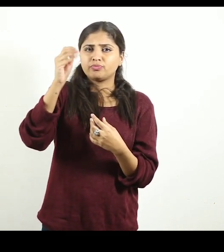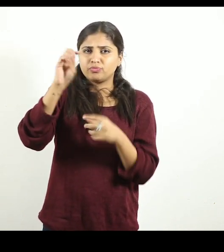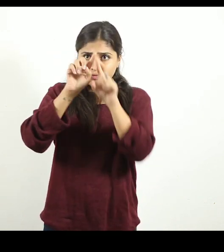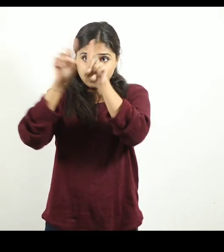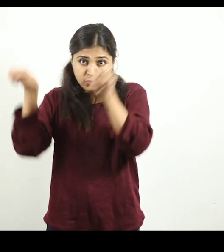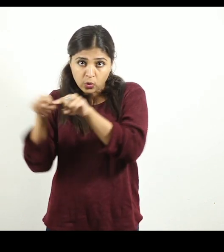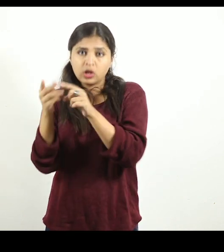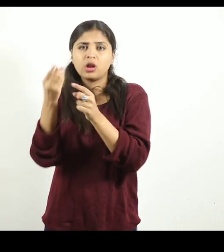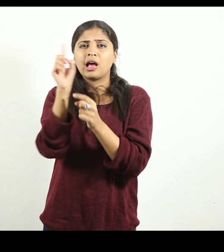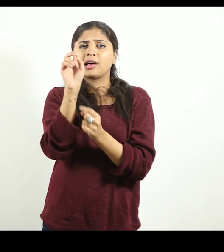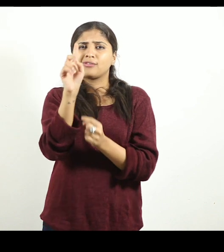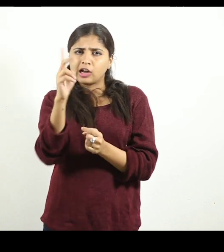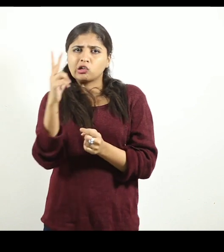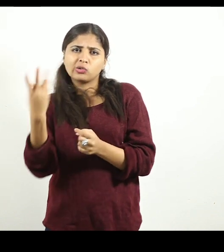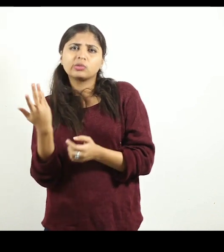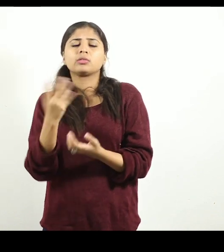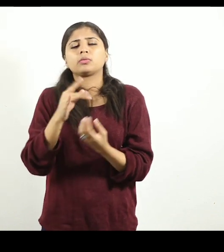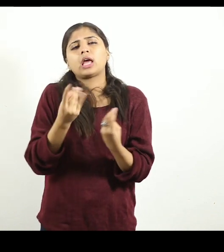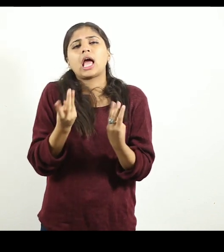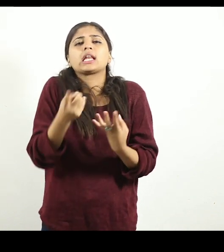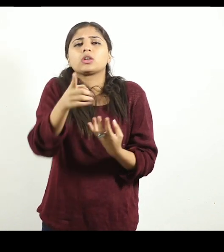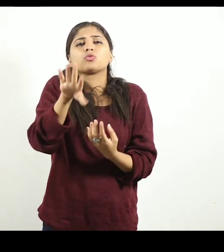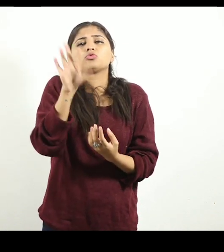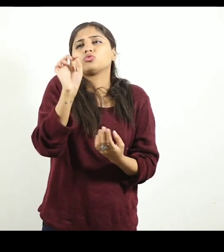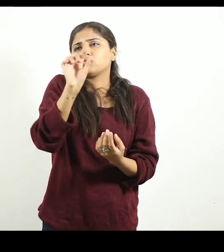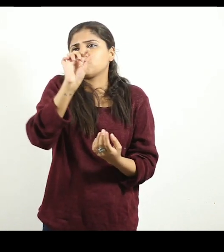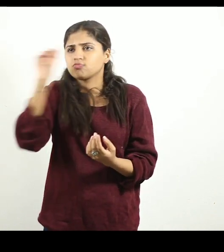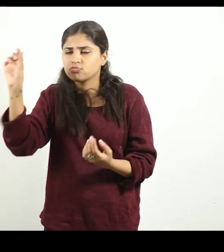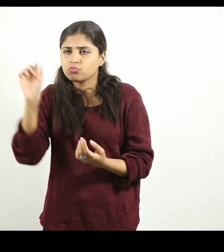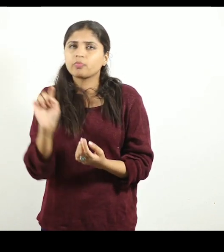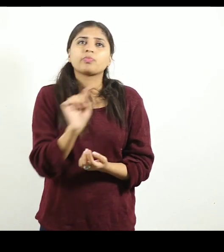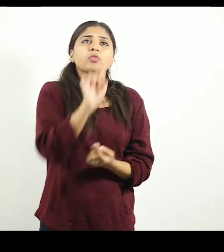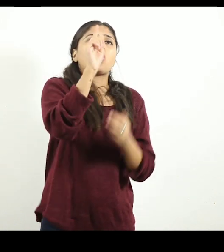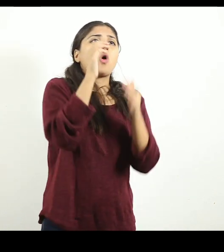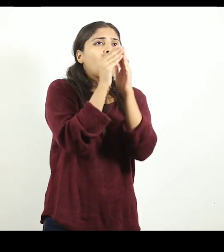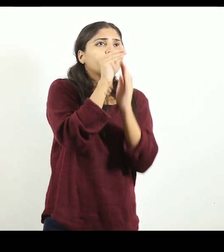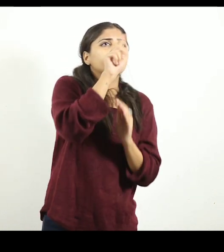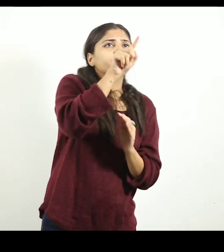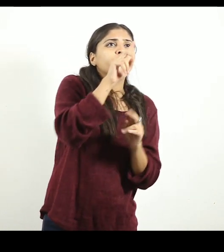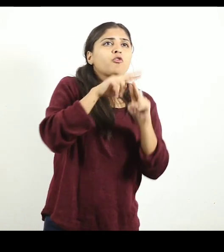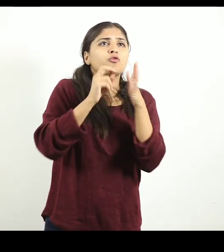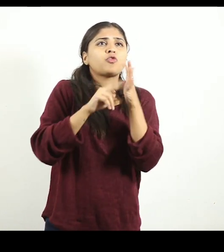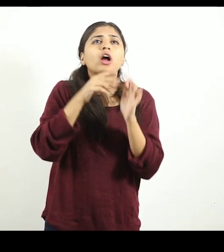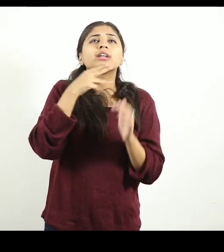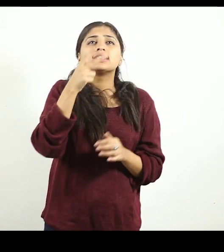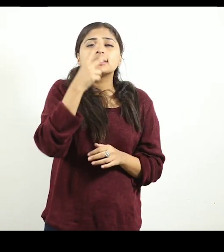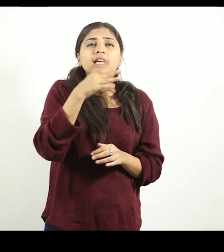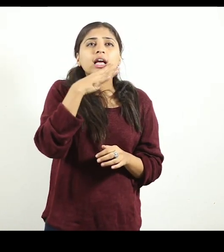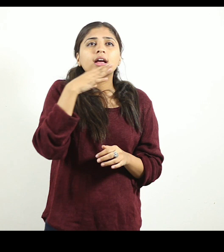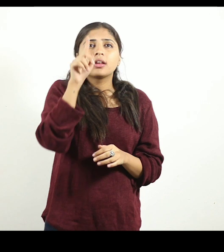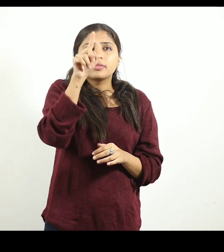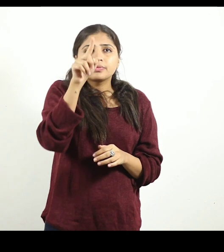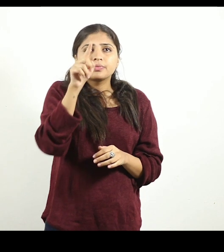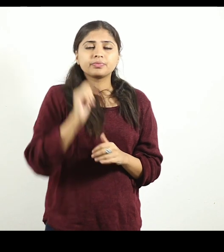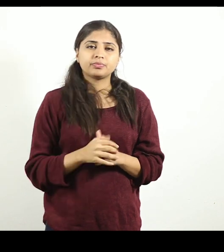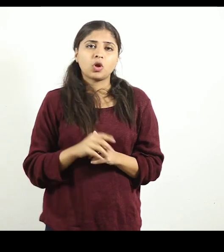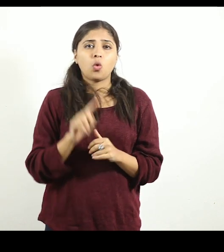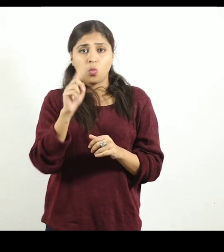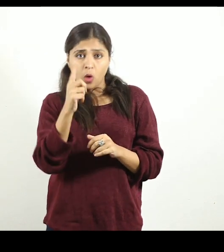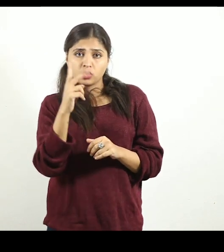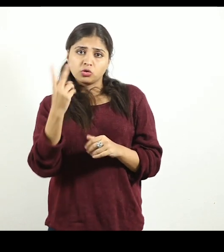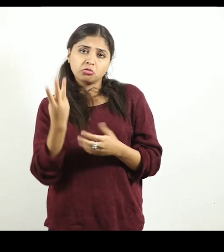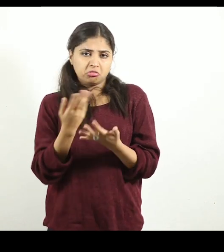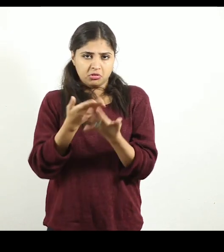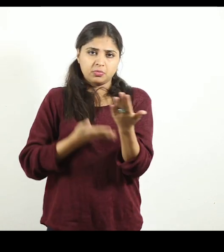format with different text color. On the Home tab in the Front group, select one of the following options. To apply the most recently